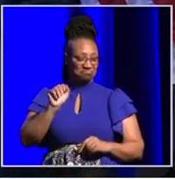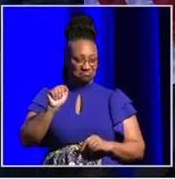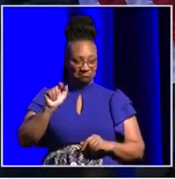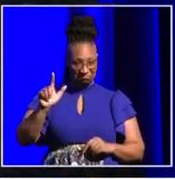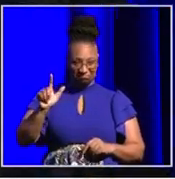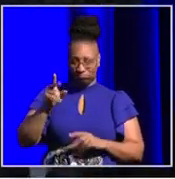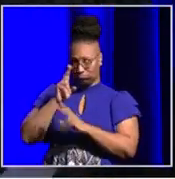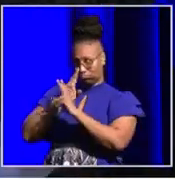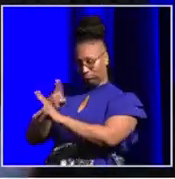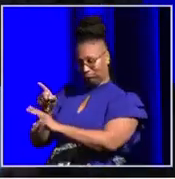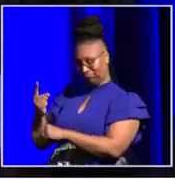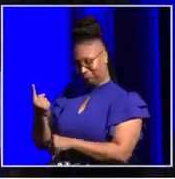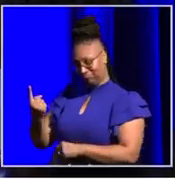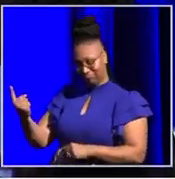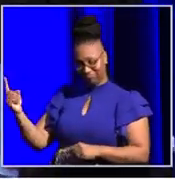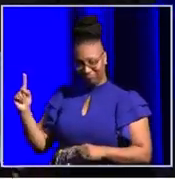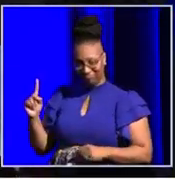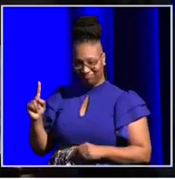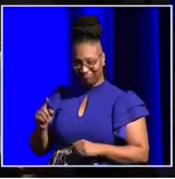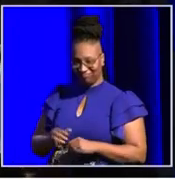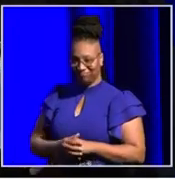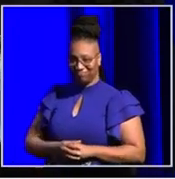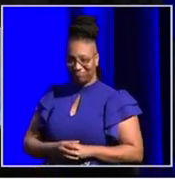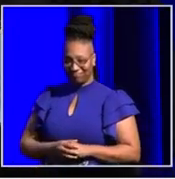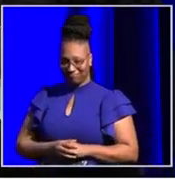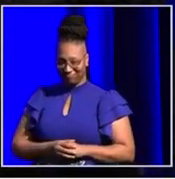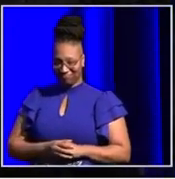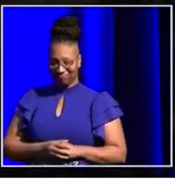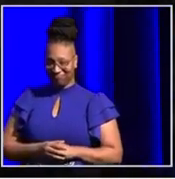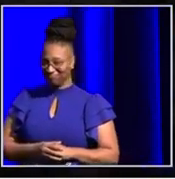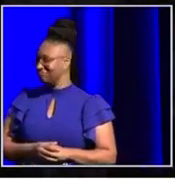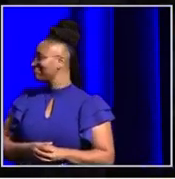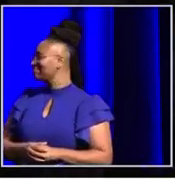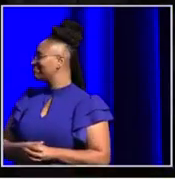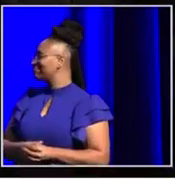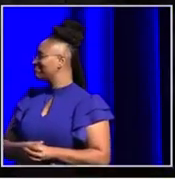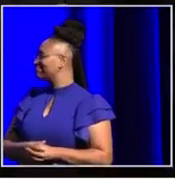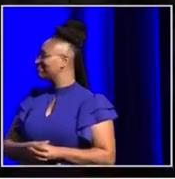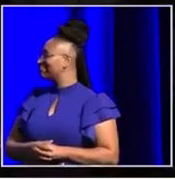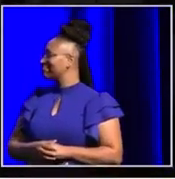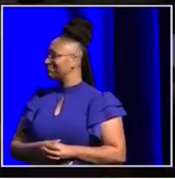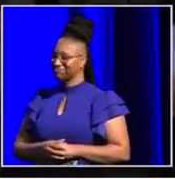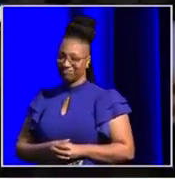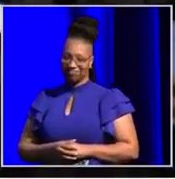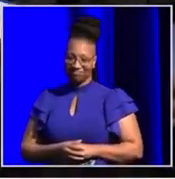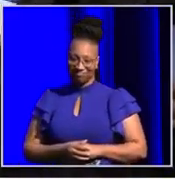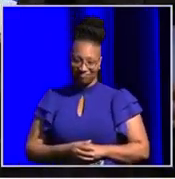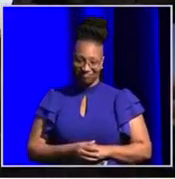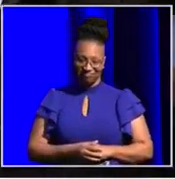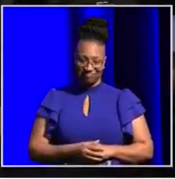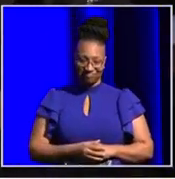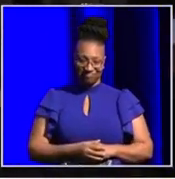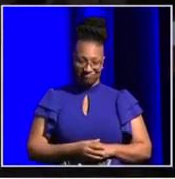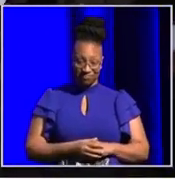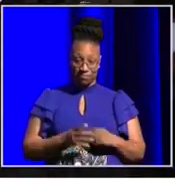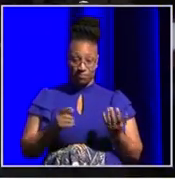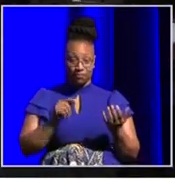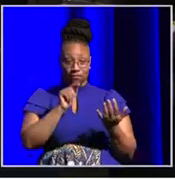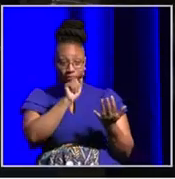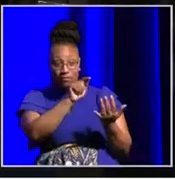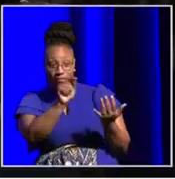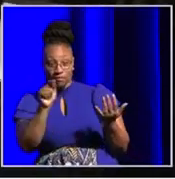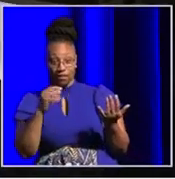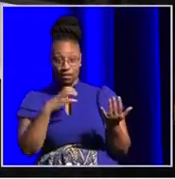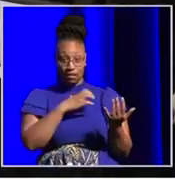Kenyon R. McDuffie, and the posse. Each council member, each member was told they could